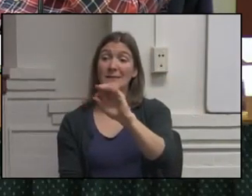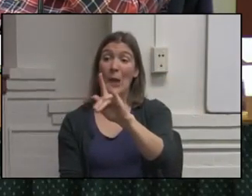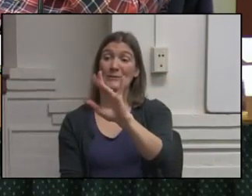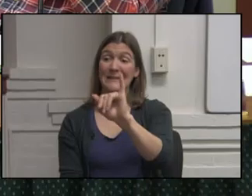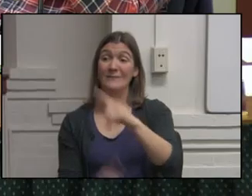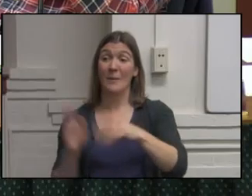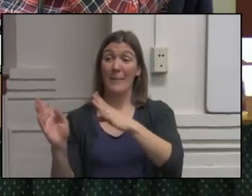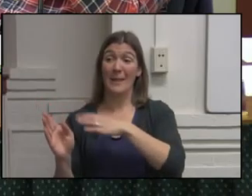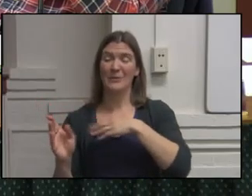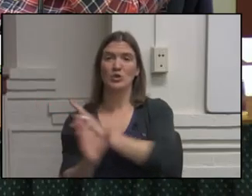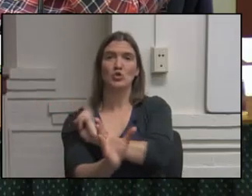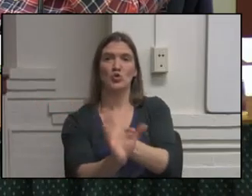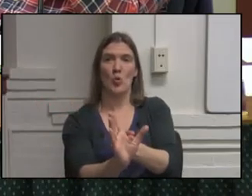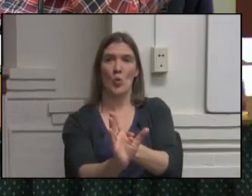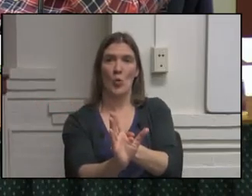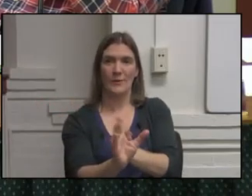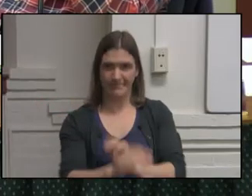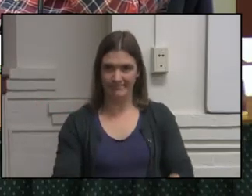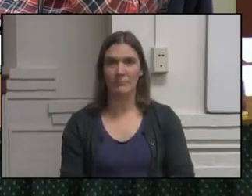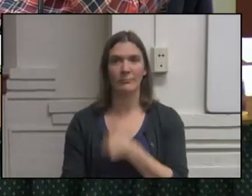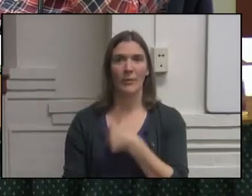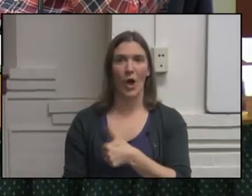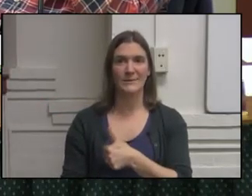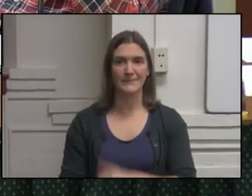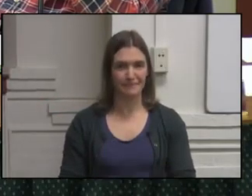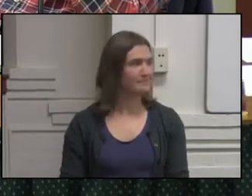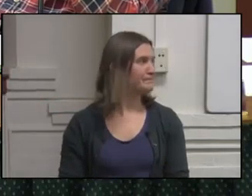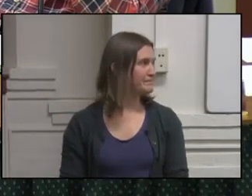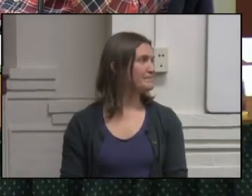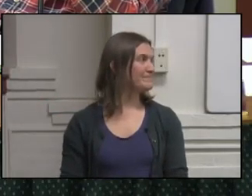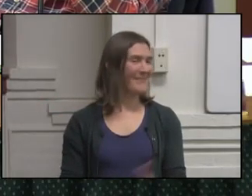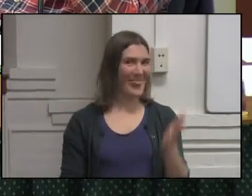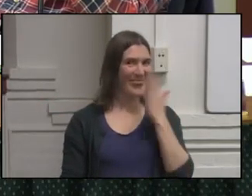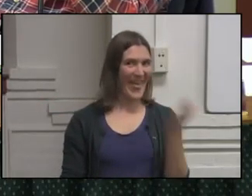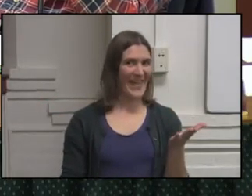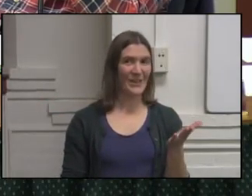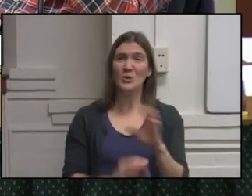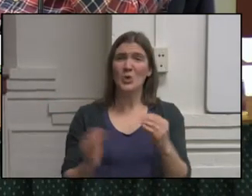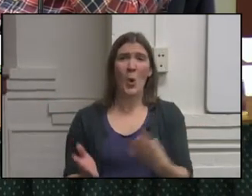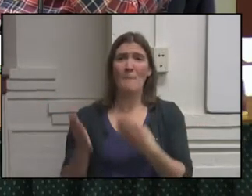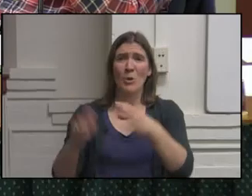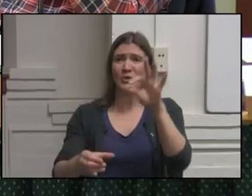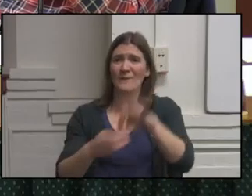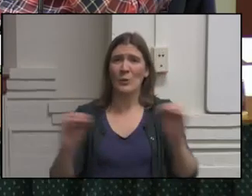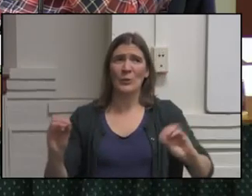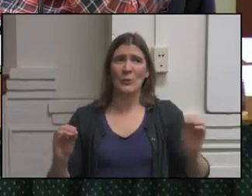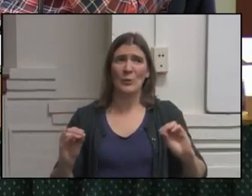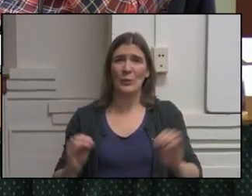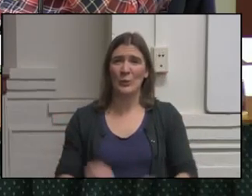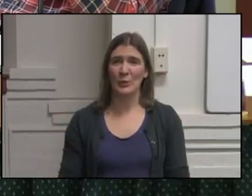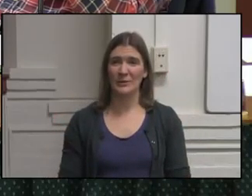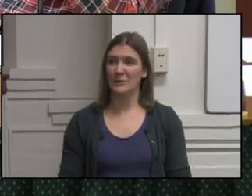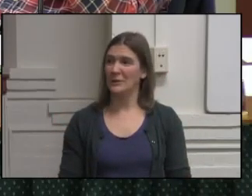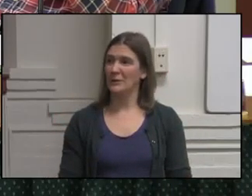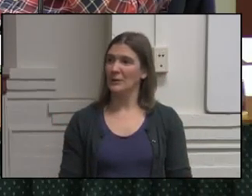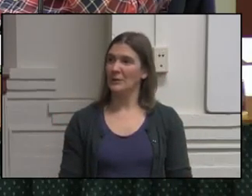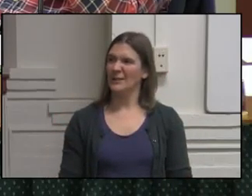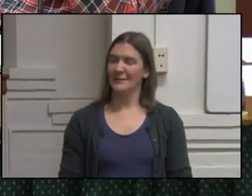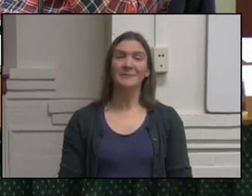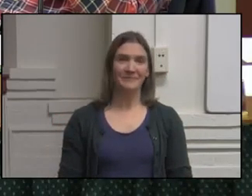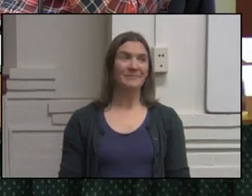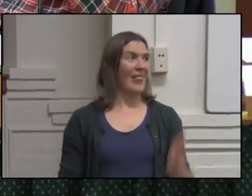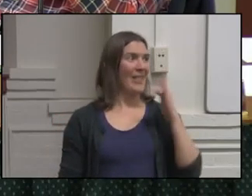from the Planning Commission will join her. Excellent. Thank you. There's no motion to be made. No motion to be made, and thank you for